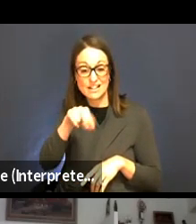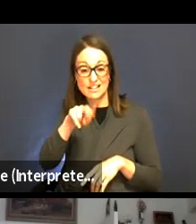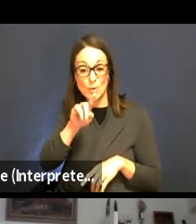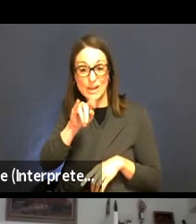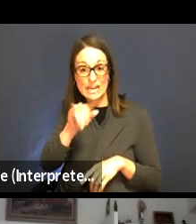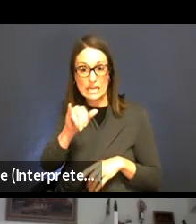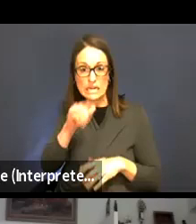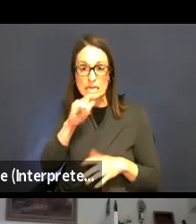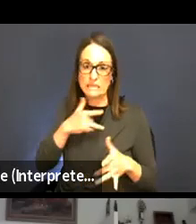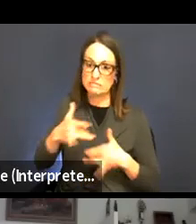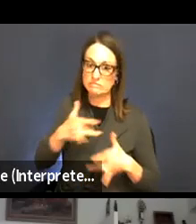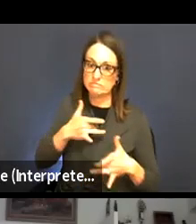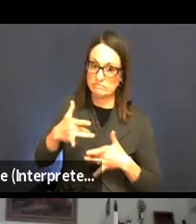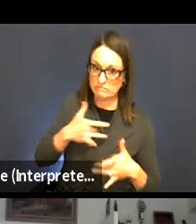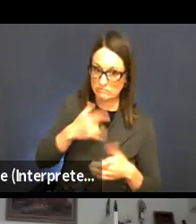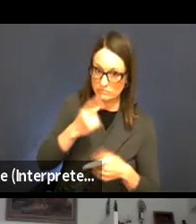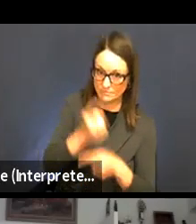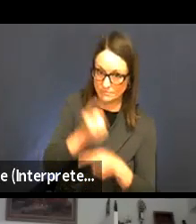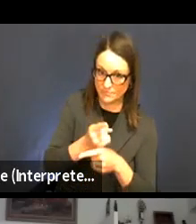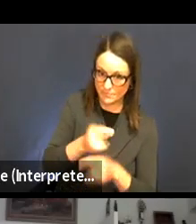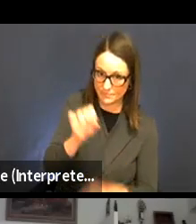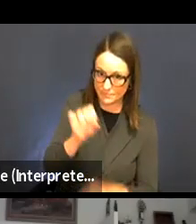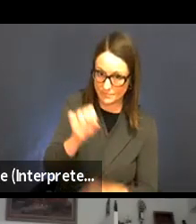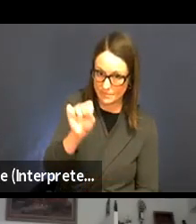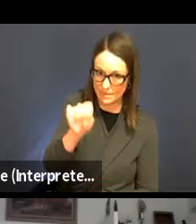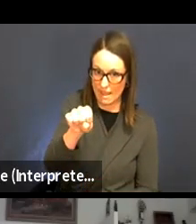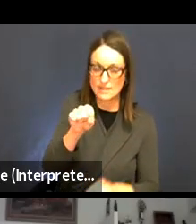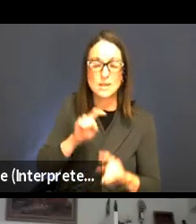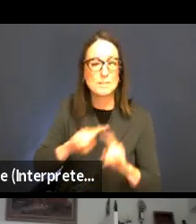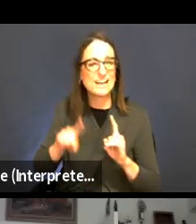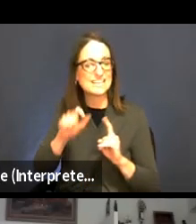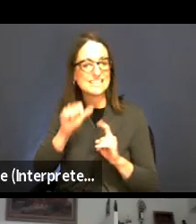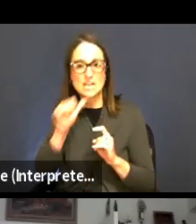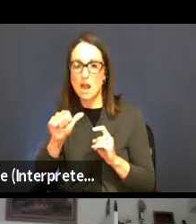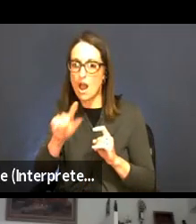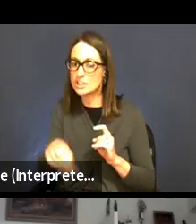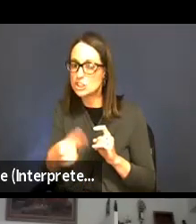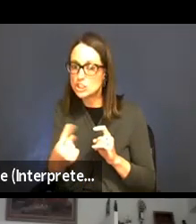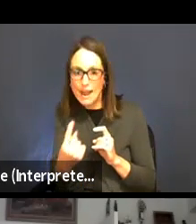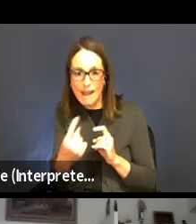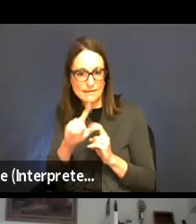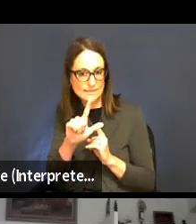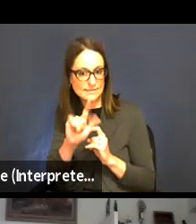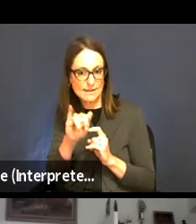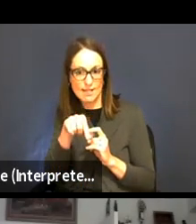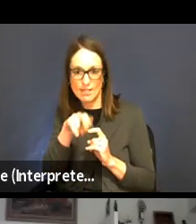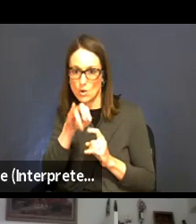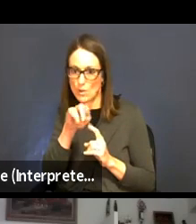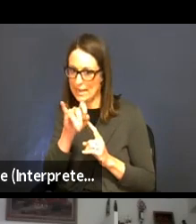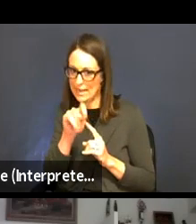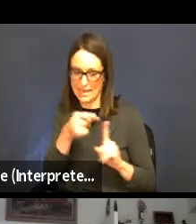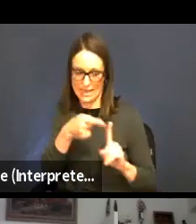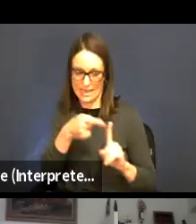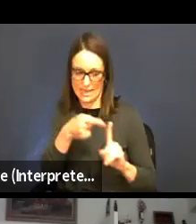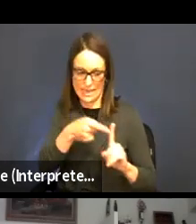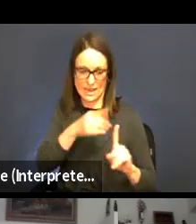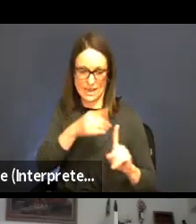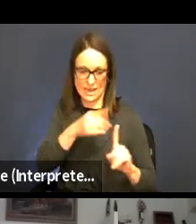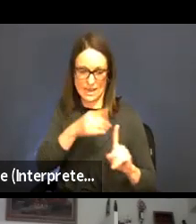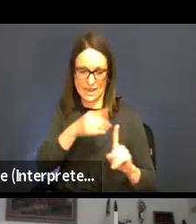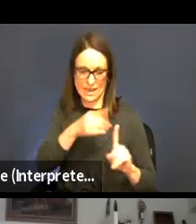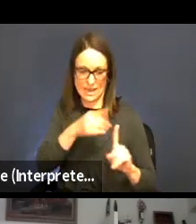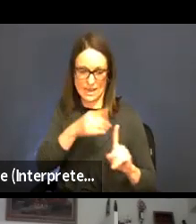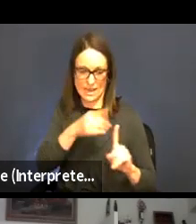concern, but I think it's not only the liquidity that they're looking at, they're also looking at our ability to respond